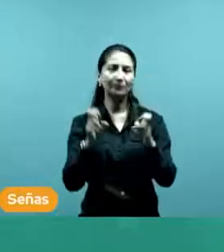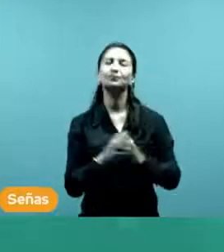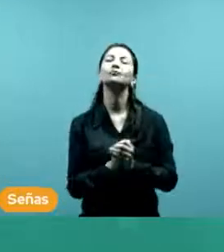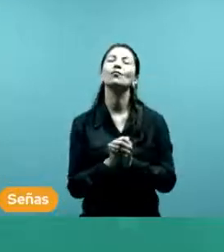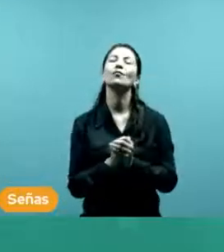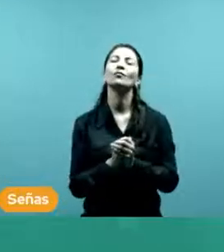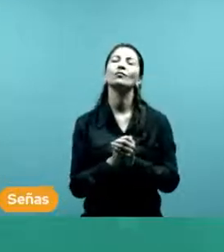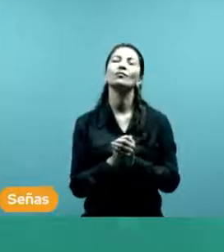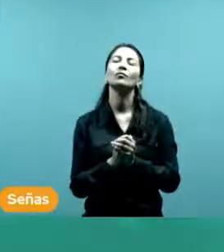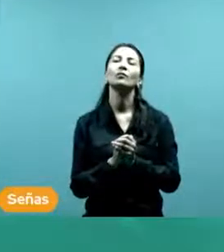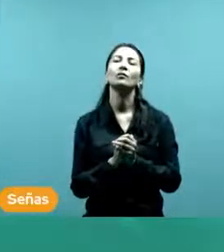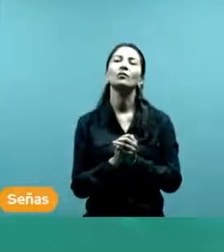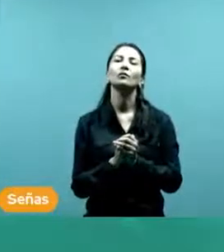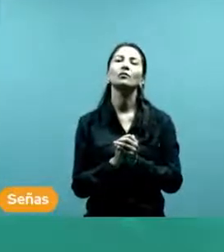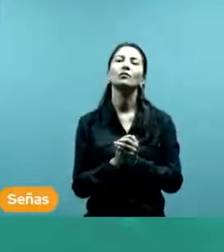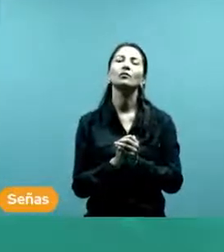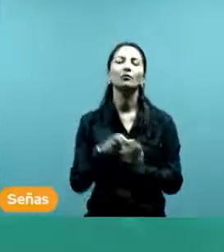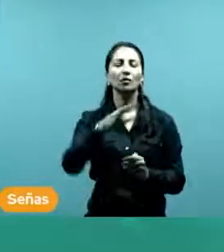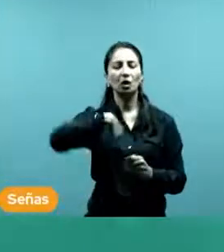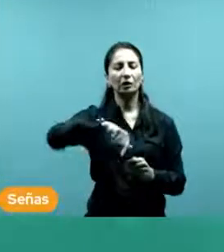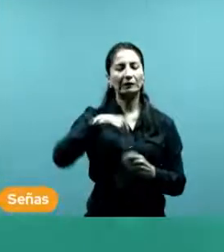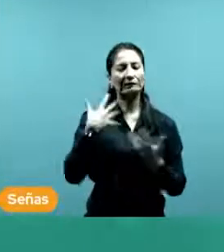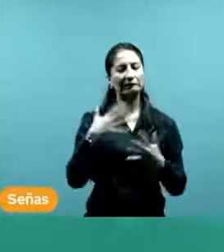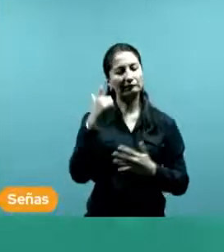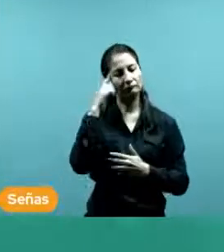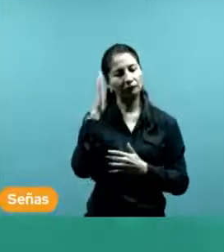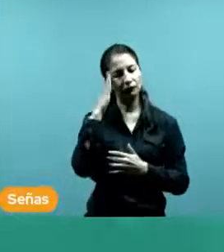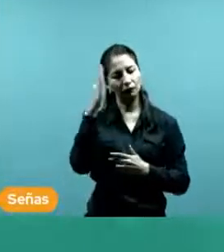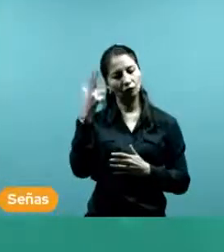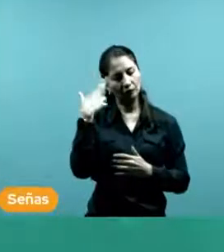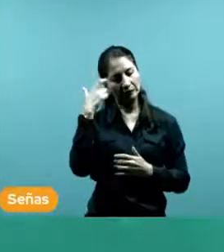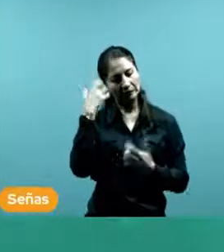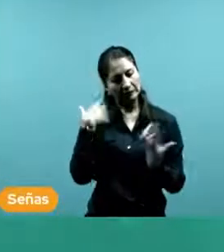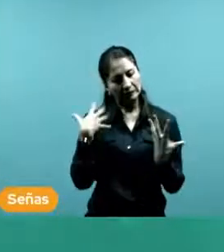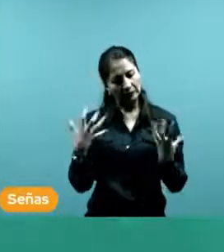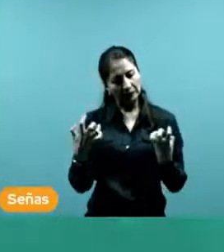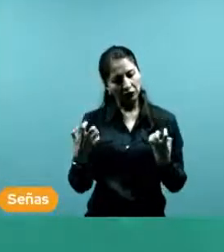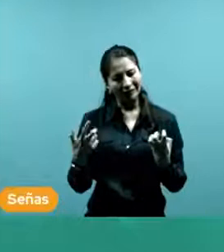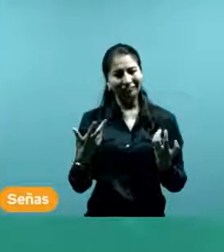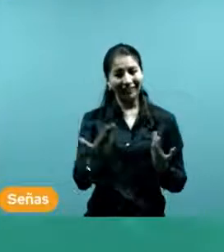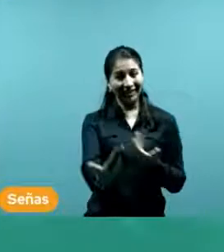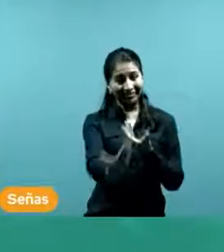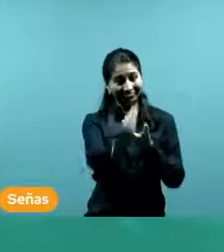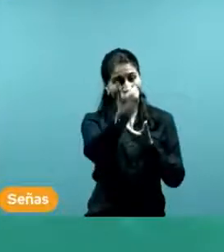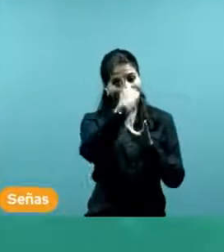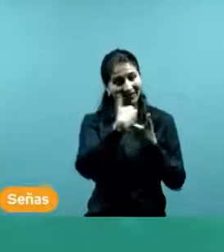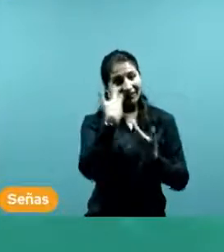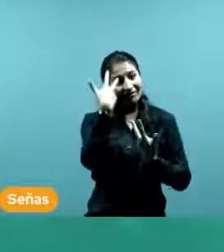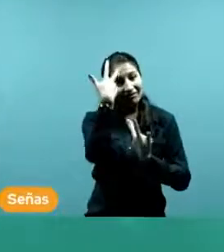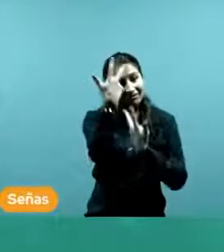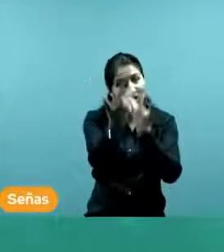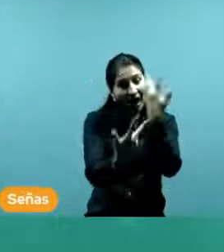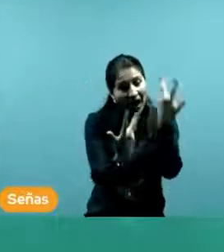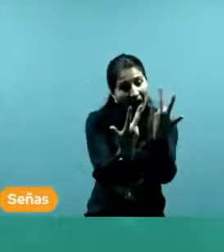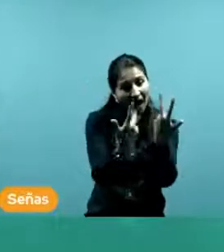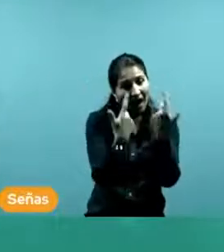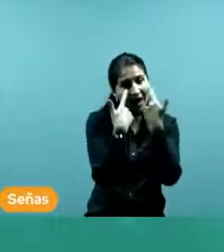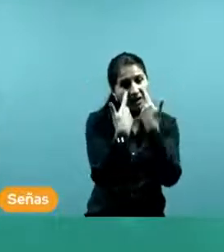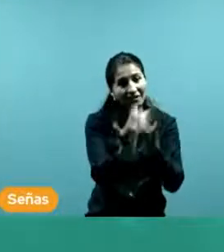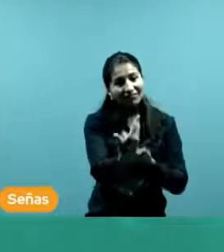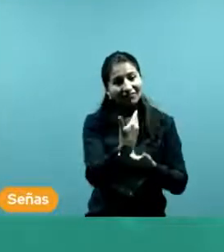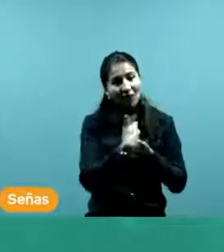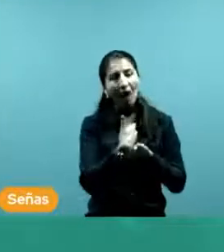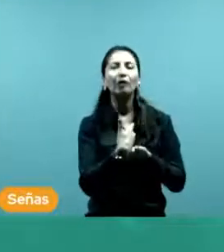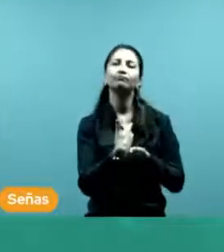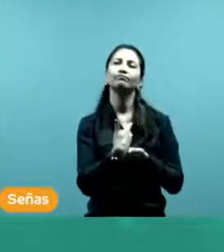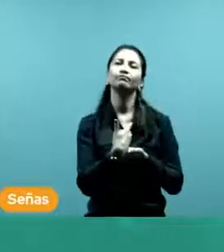the visitors who come to Auschwitz, es que todos los visitantes que vienen a Auschwitz, and this is our human empathy, and this